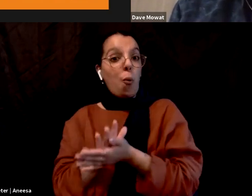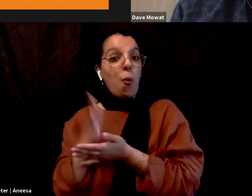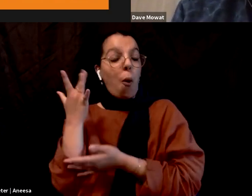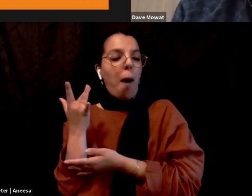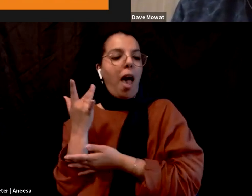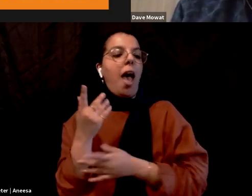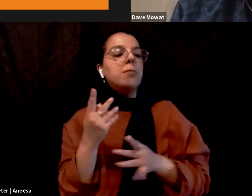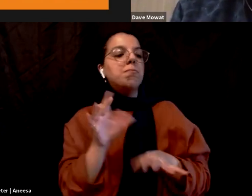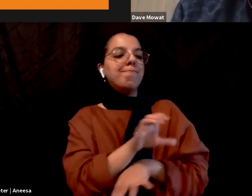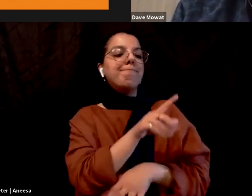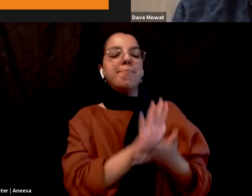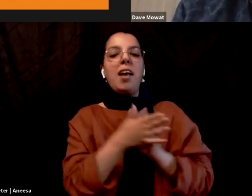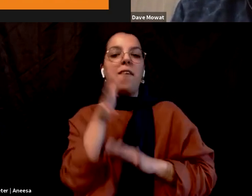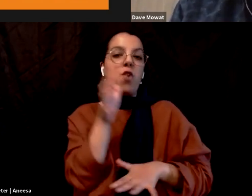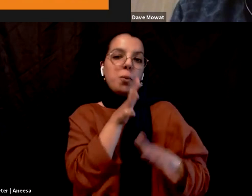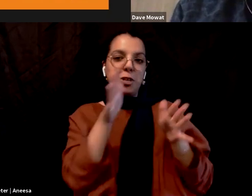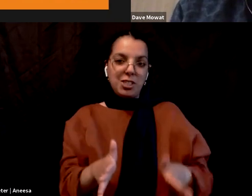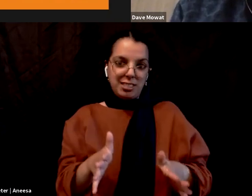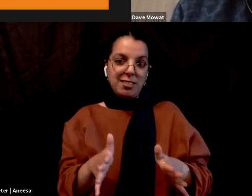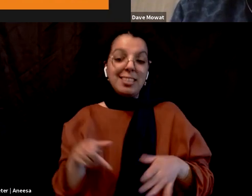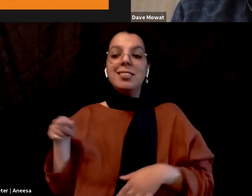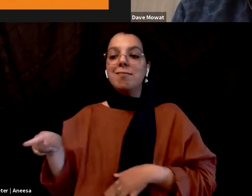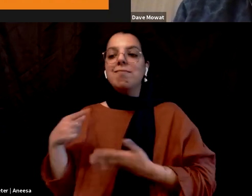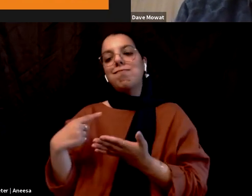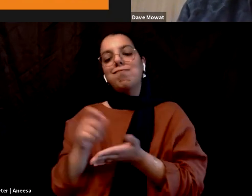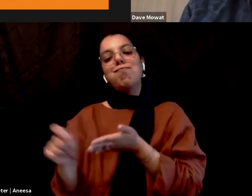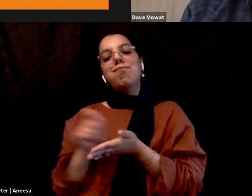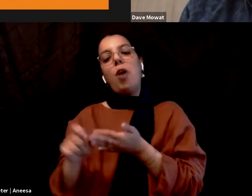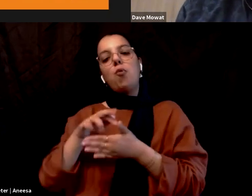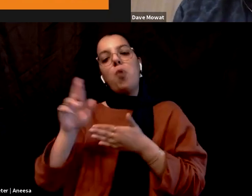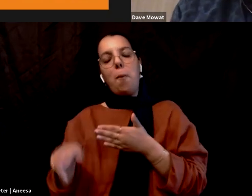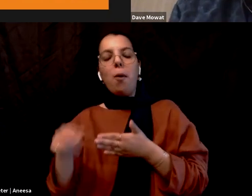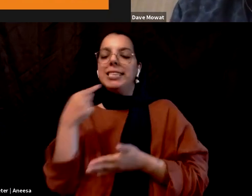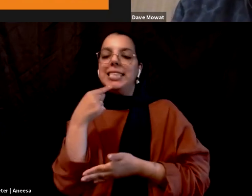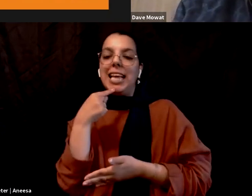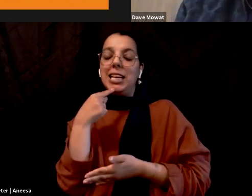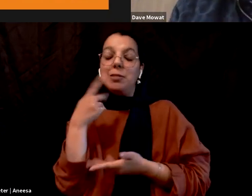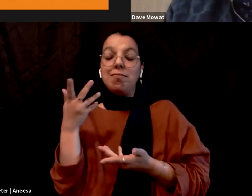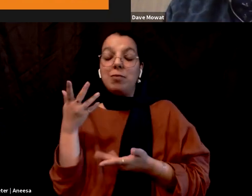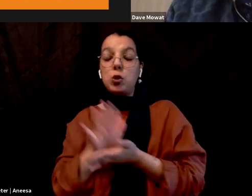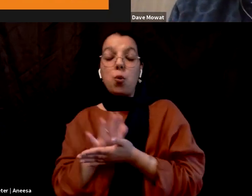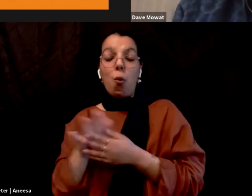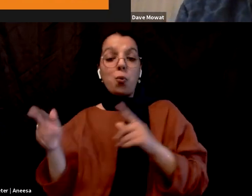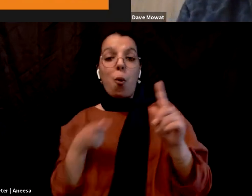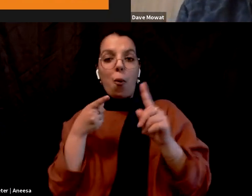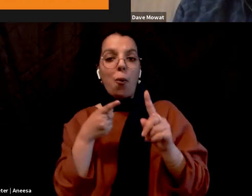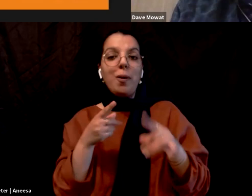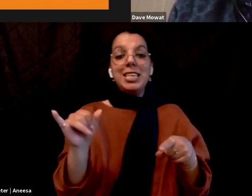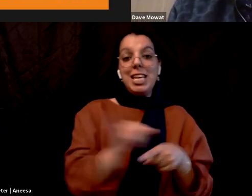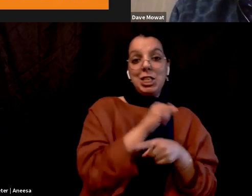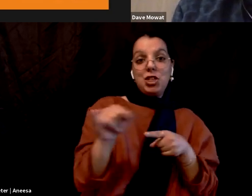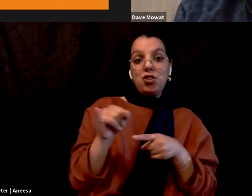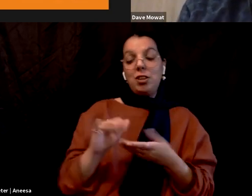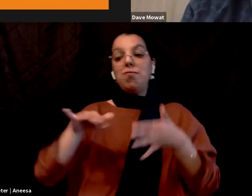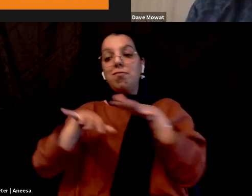of 1847 that spelled out why they should be called industrial schools. They would combine industry and